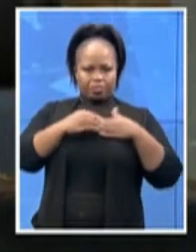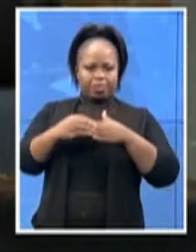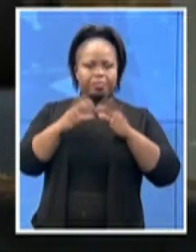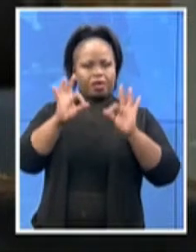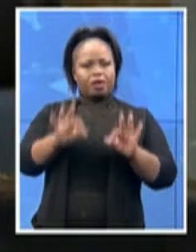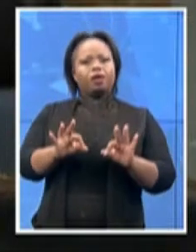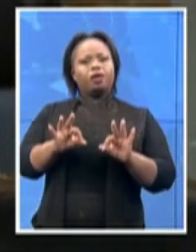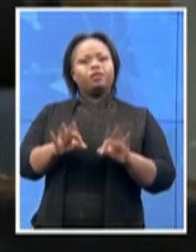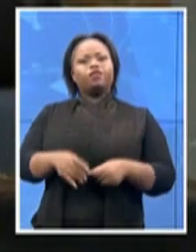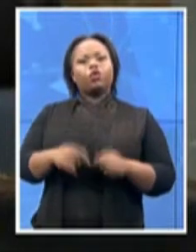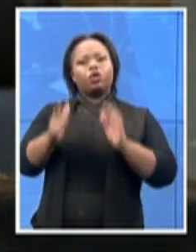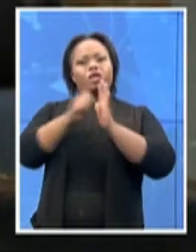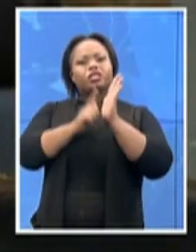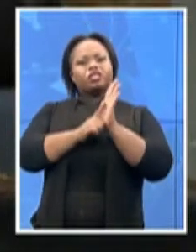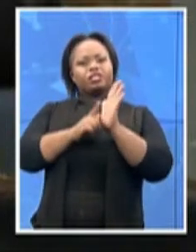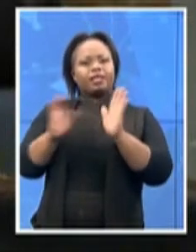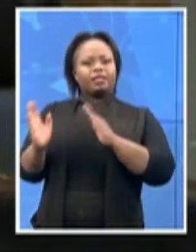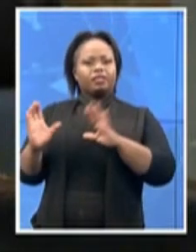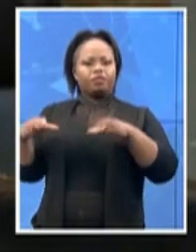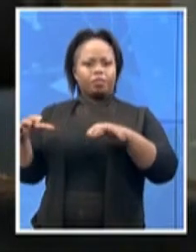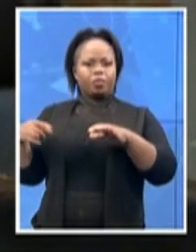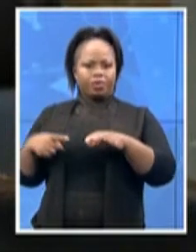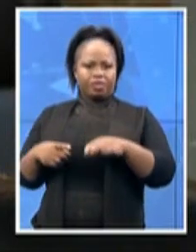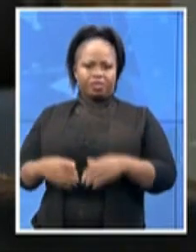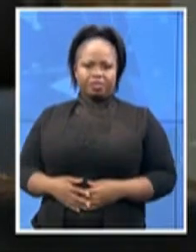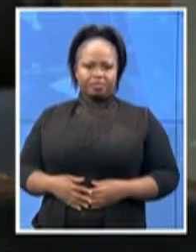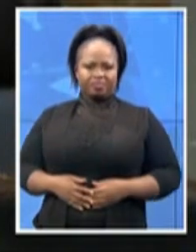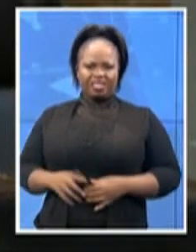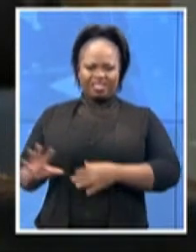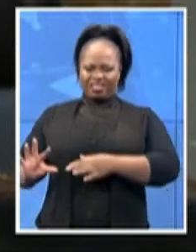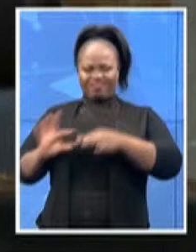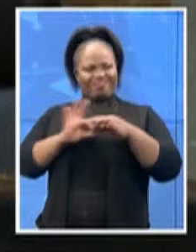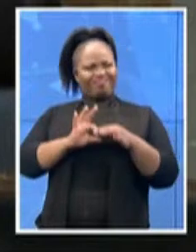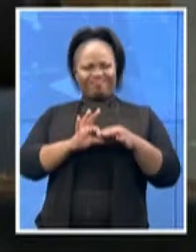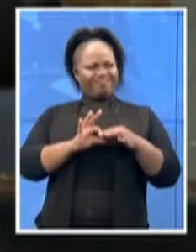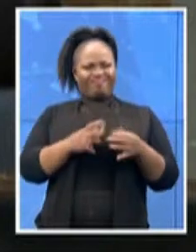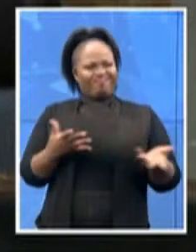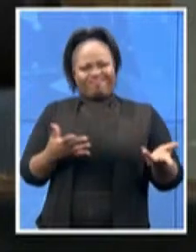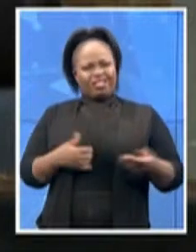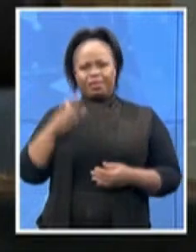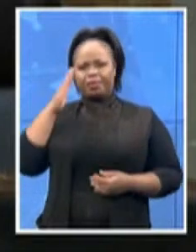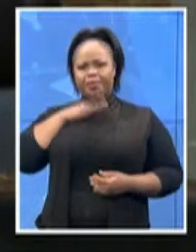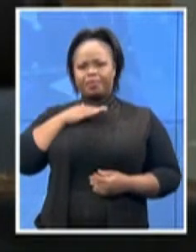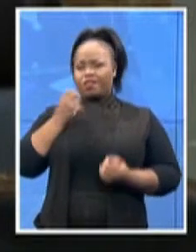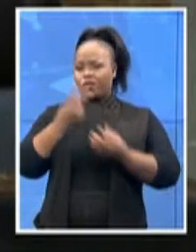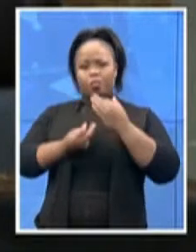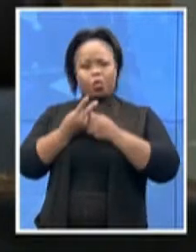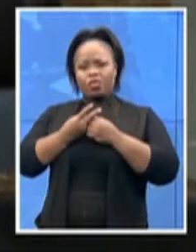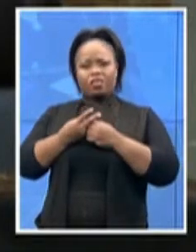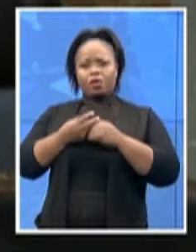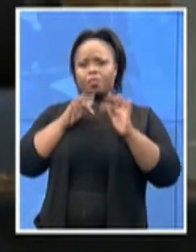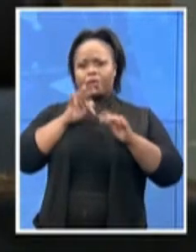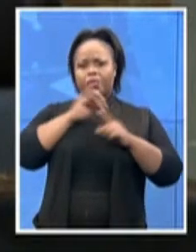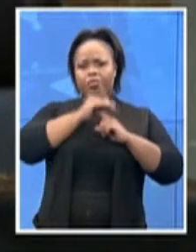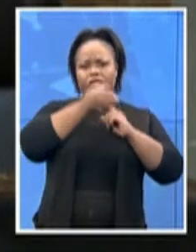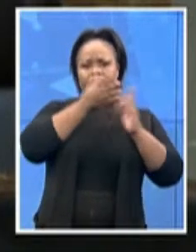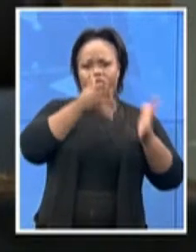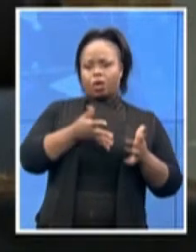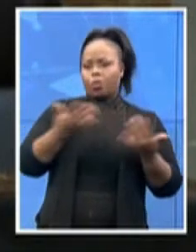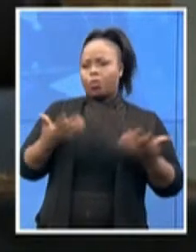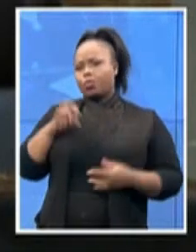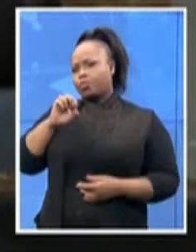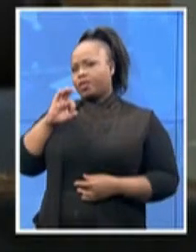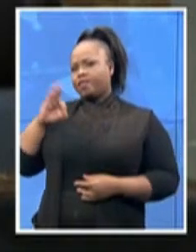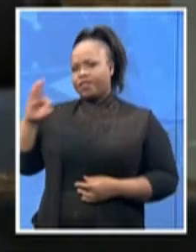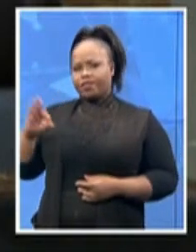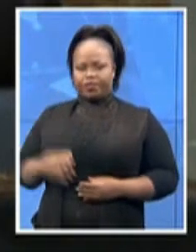There is no merit in the argument advanced by both parties. Both the Constitution and the Public Protector